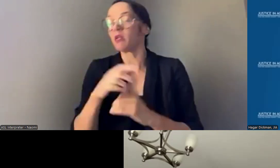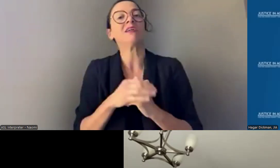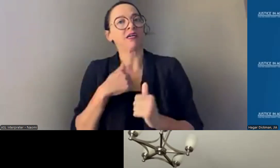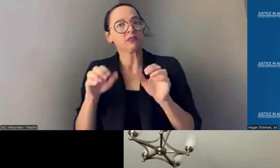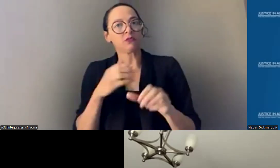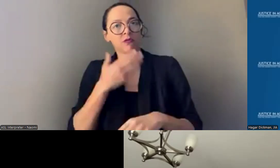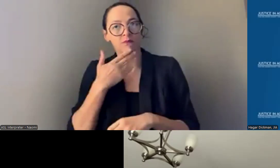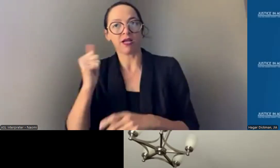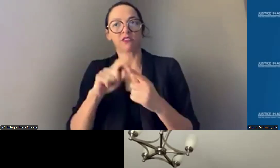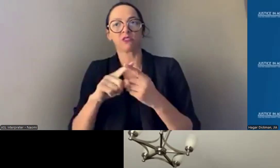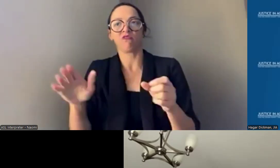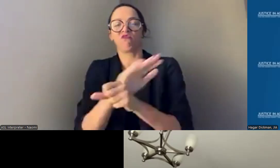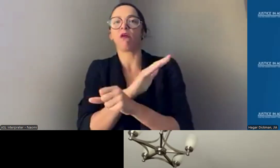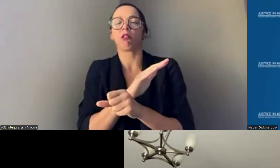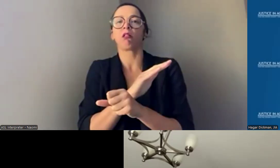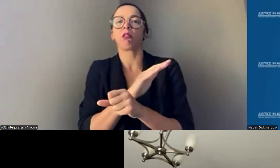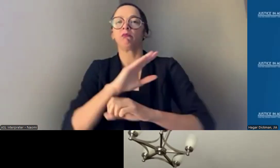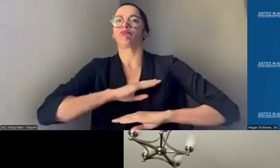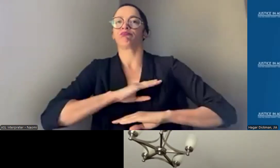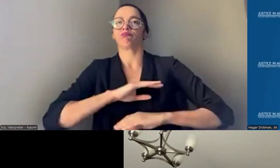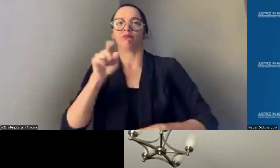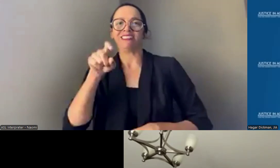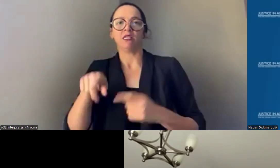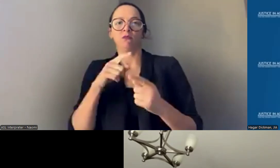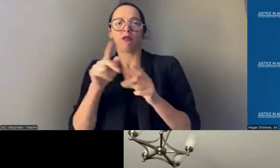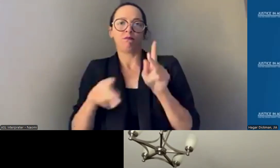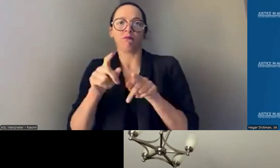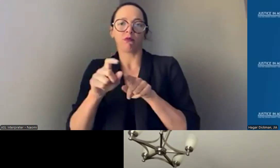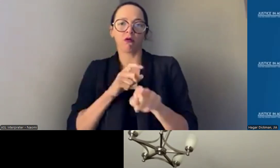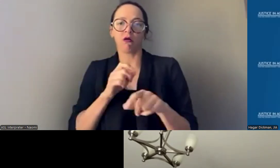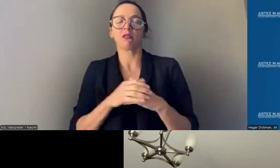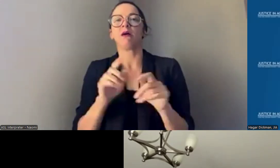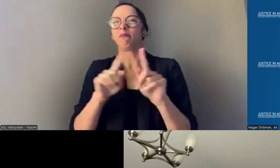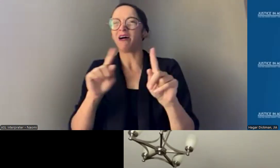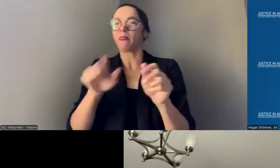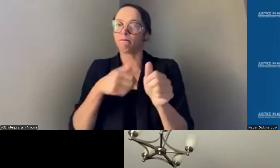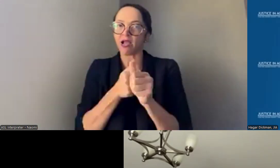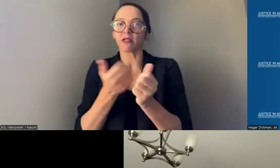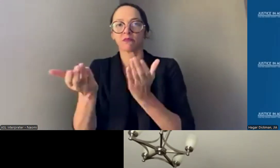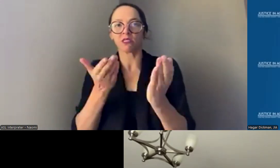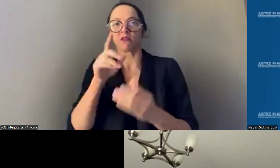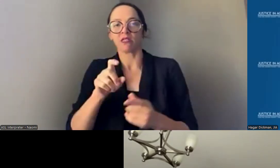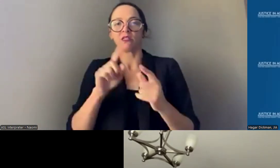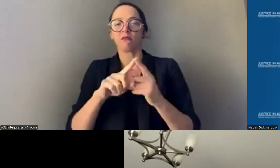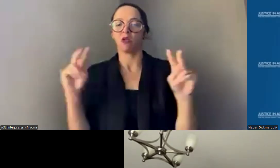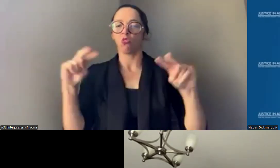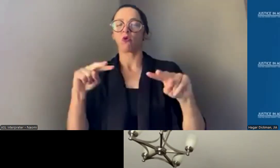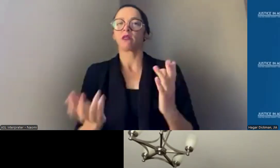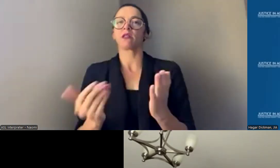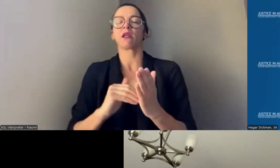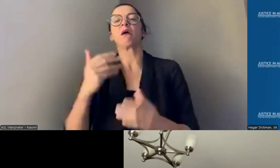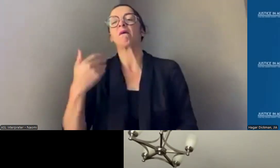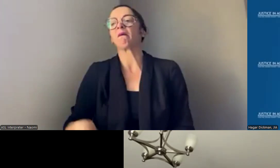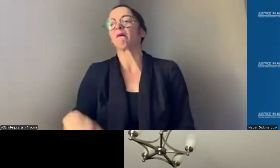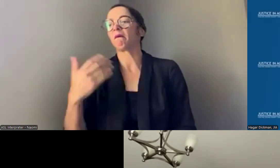call, but the backup service issue needs to be relooked at. I was disappointed when I